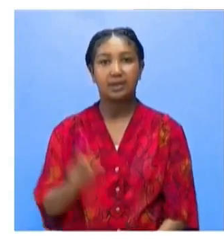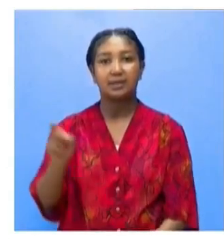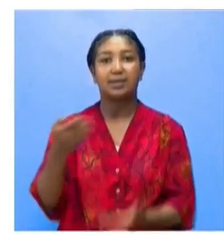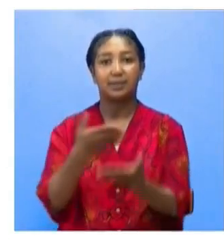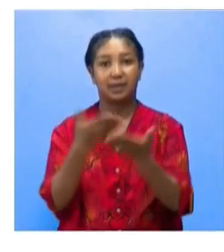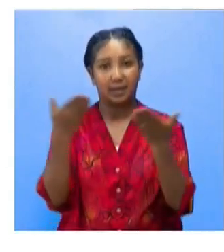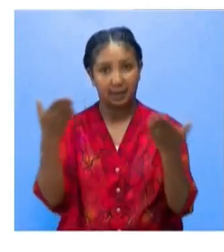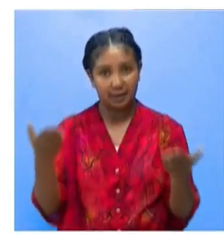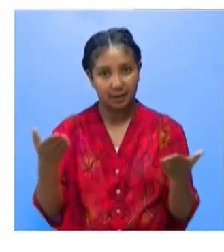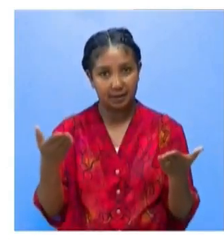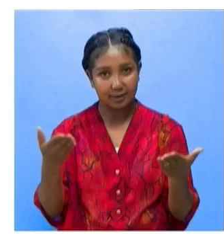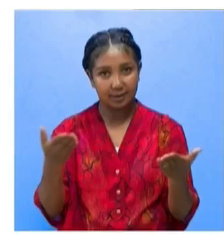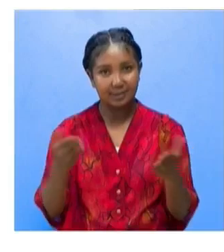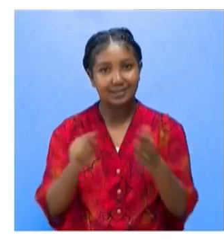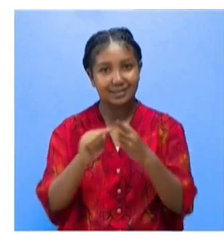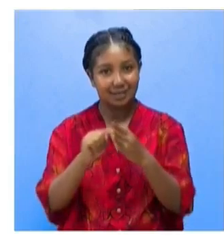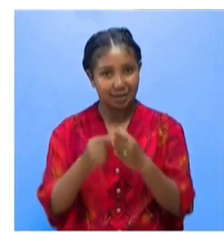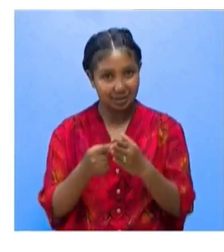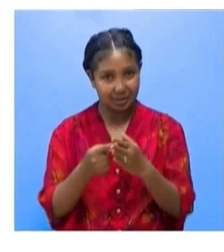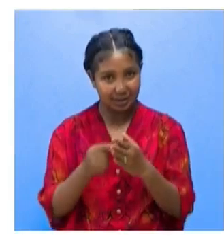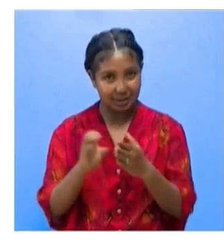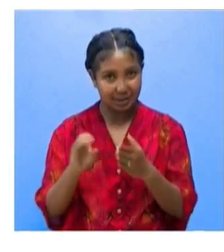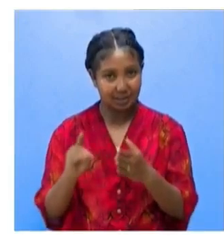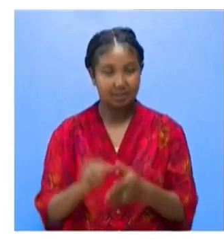Something started